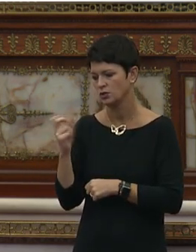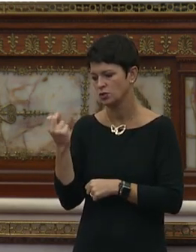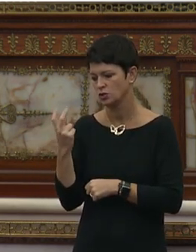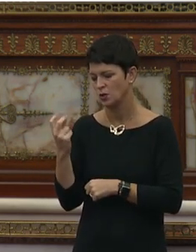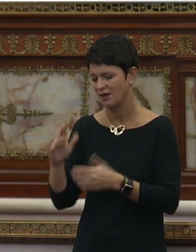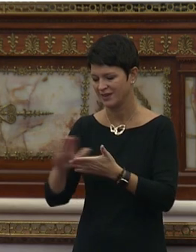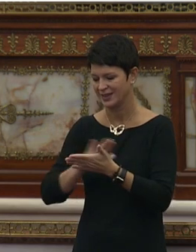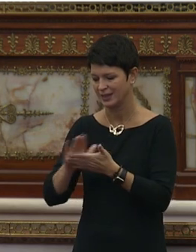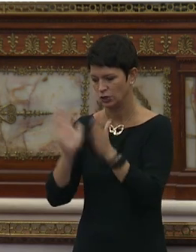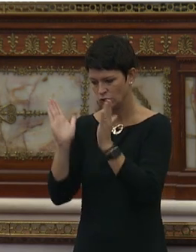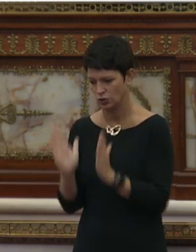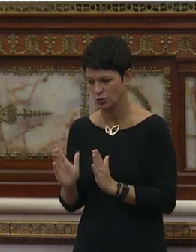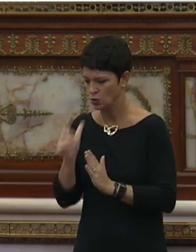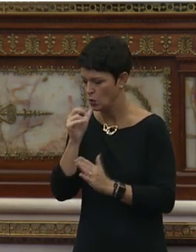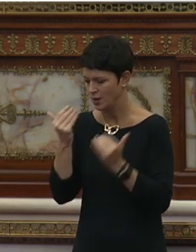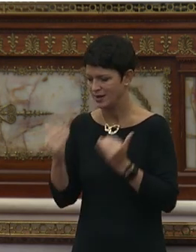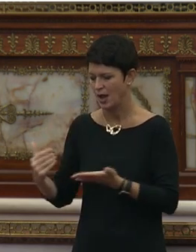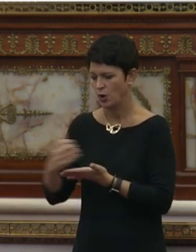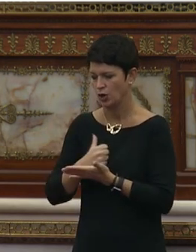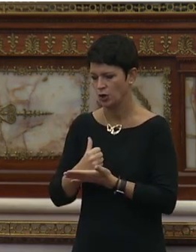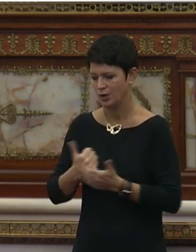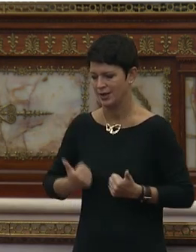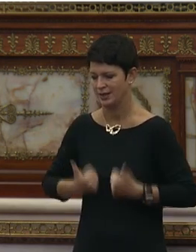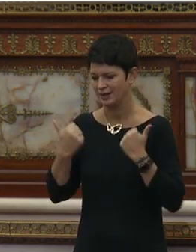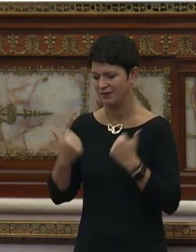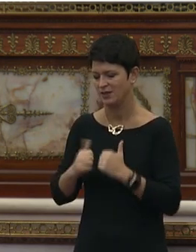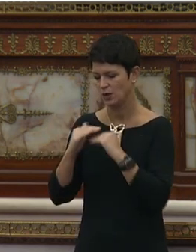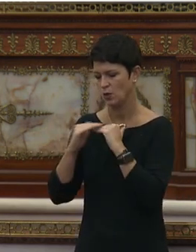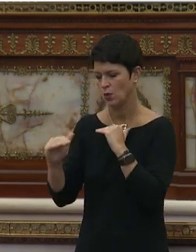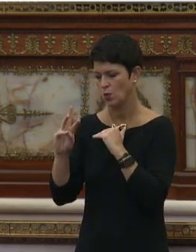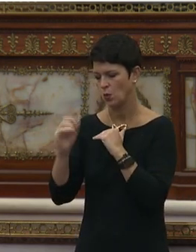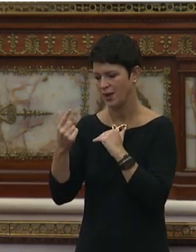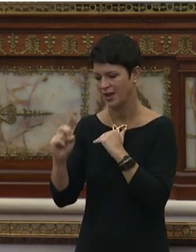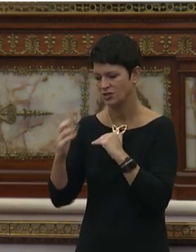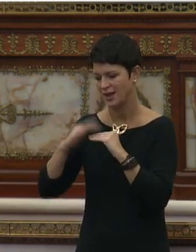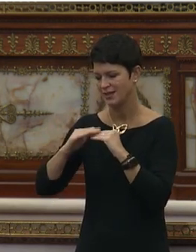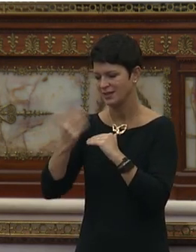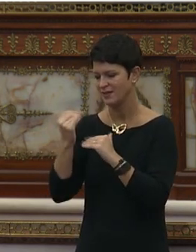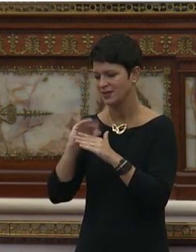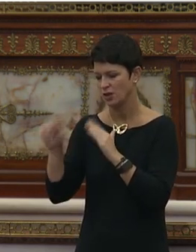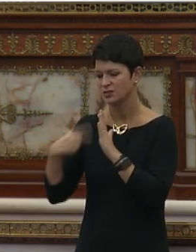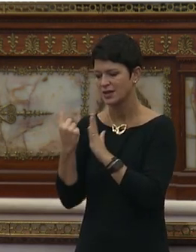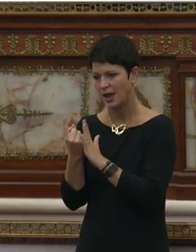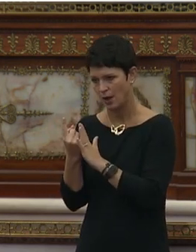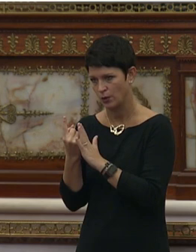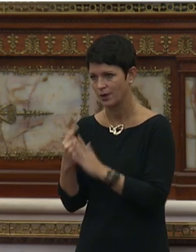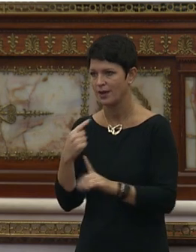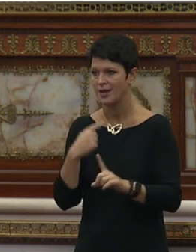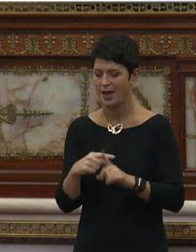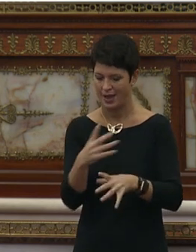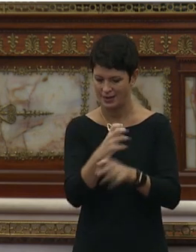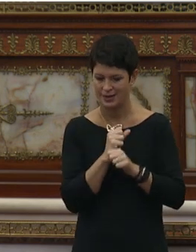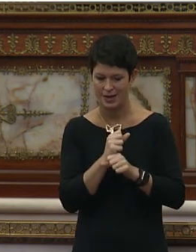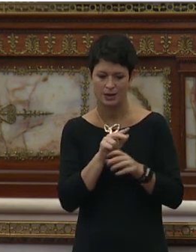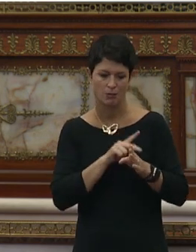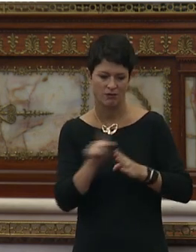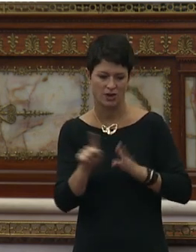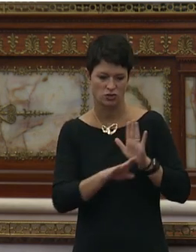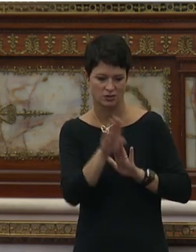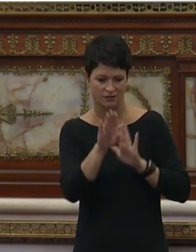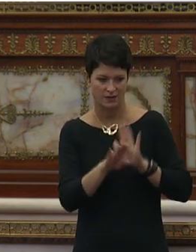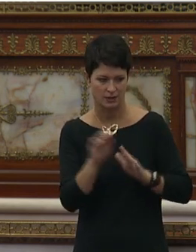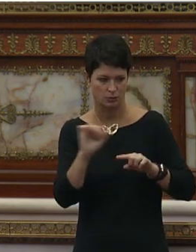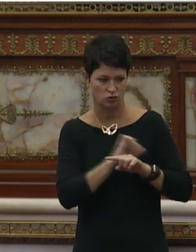112 cleaners who are now earning a living wage of at least $15 per hour and receiving professional